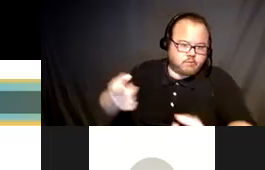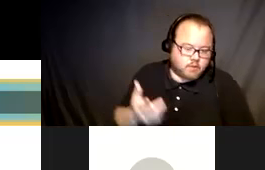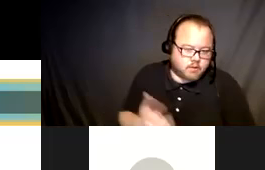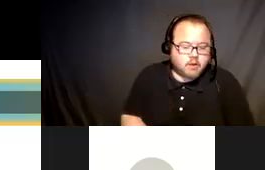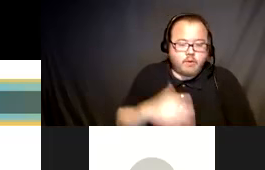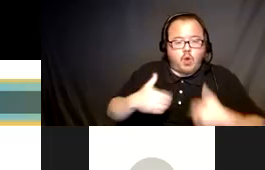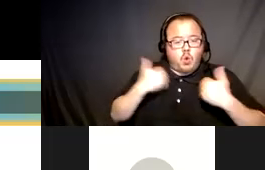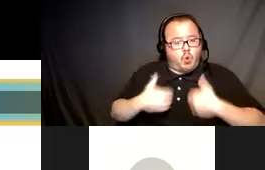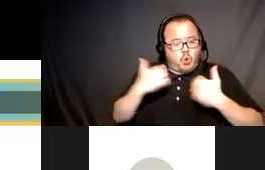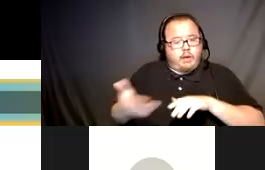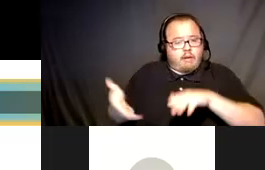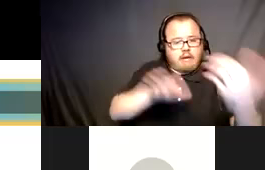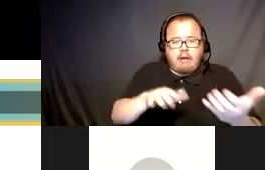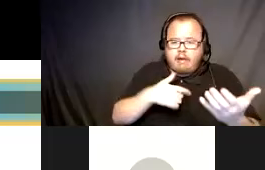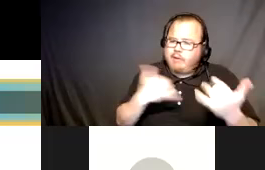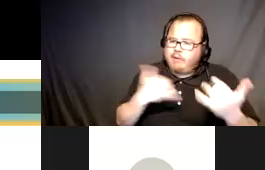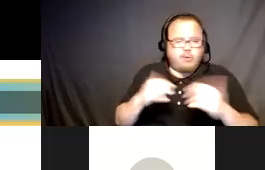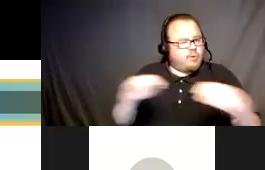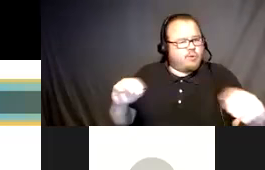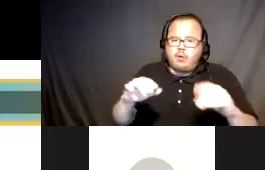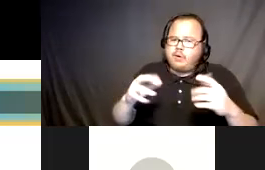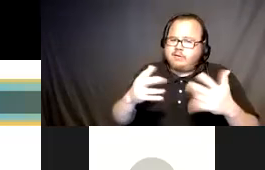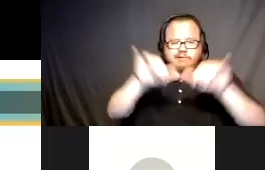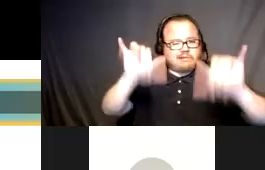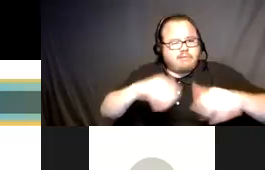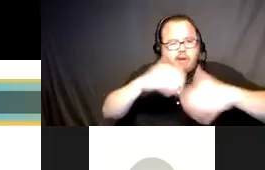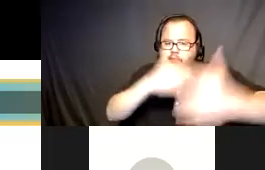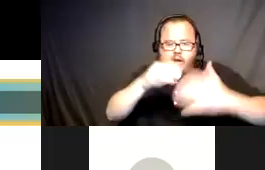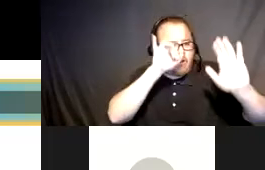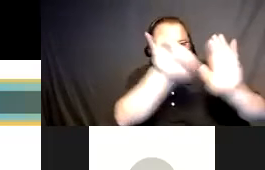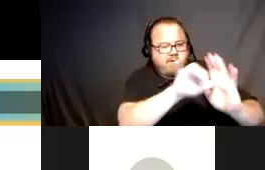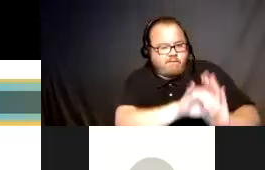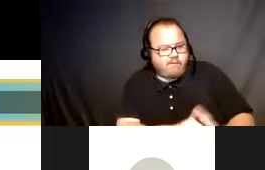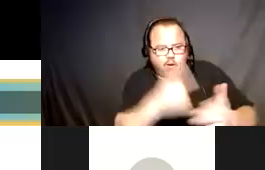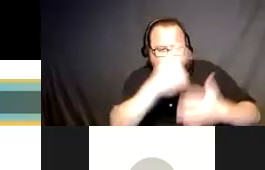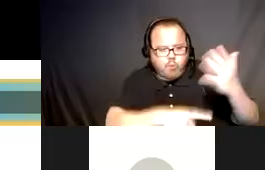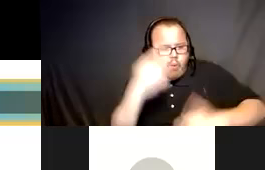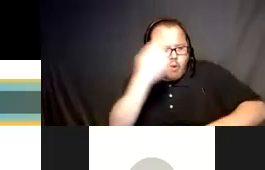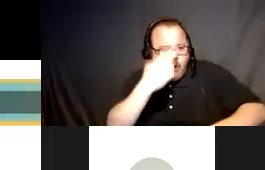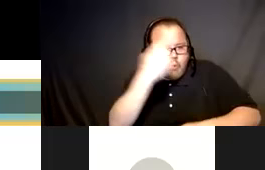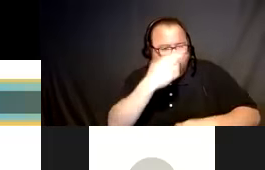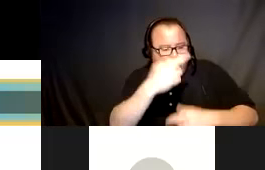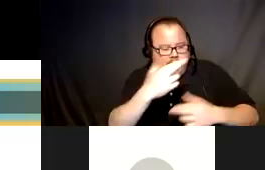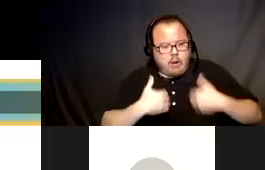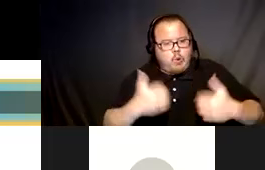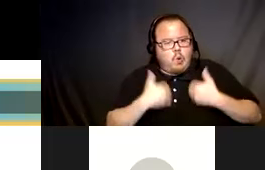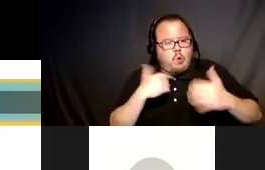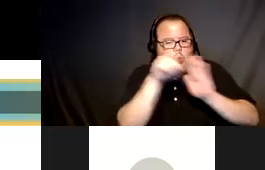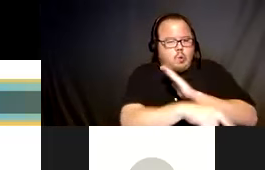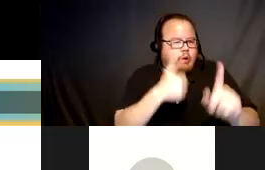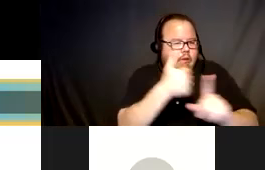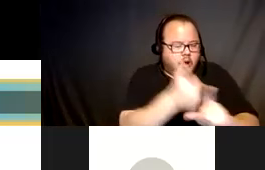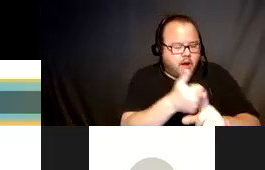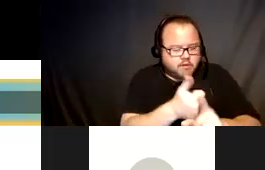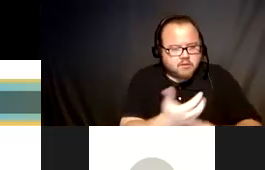youth suicide deaths, we do not currently have a systematic process for identifying contributing factors around youth suicide attempts,